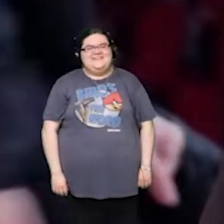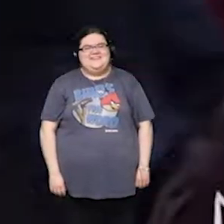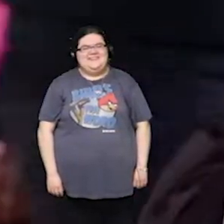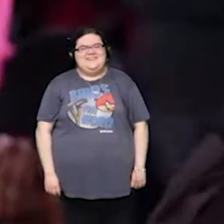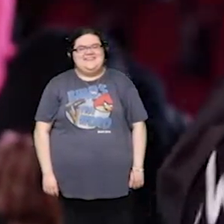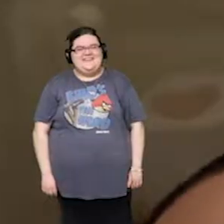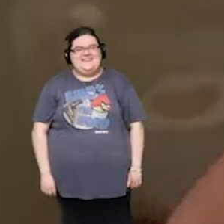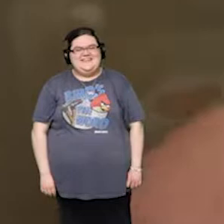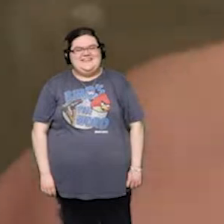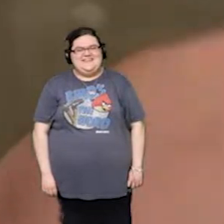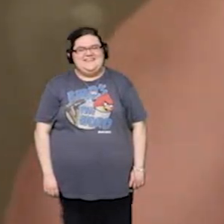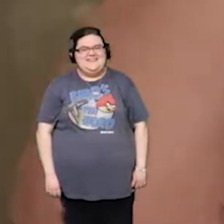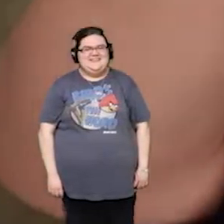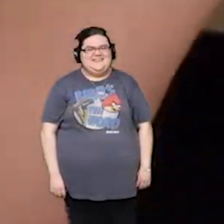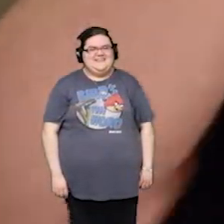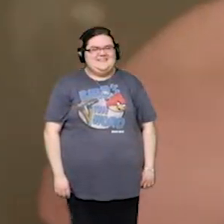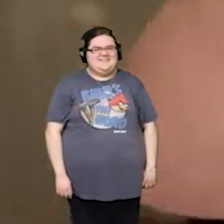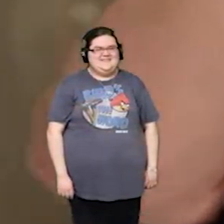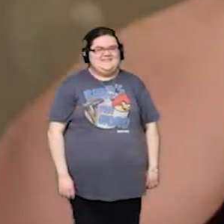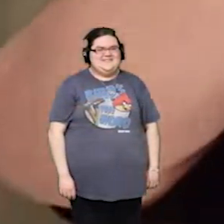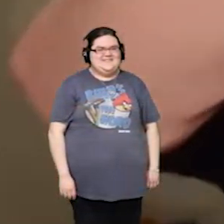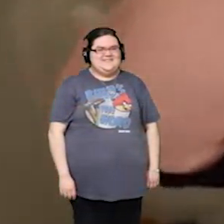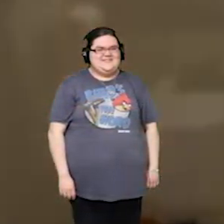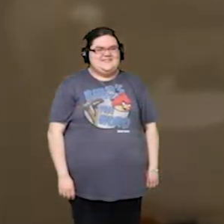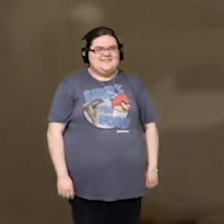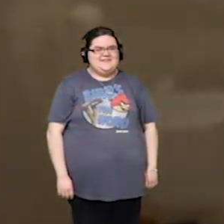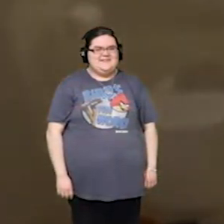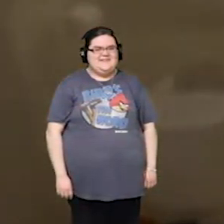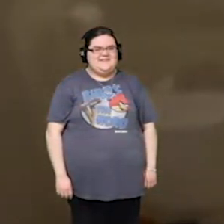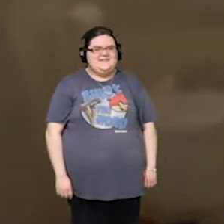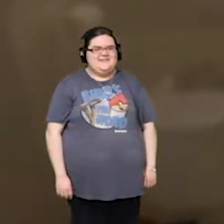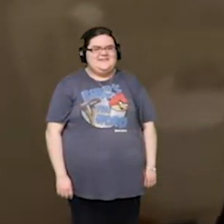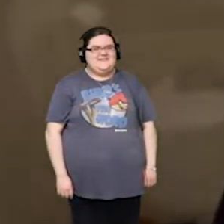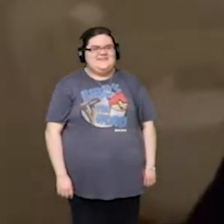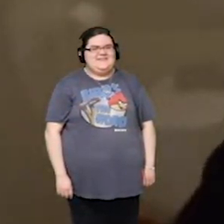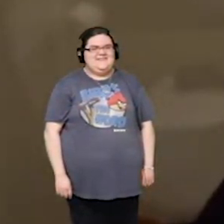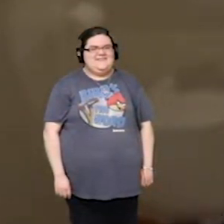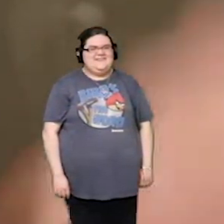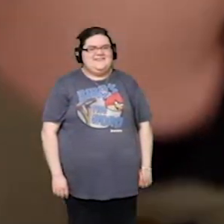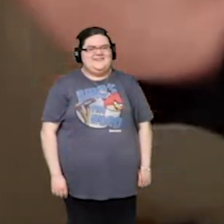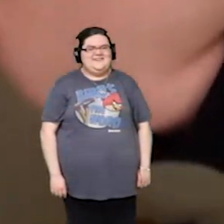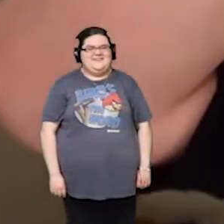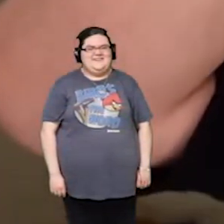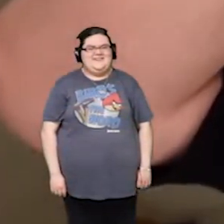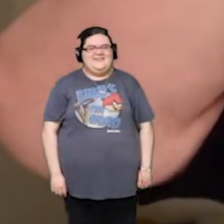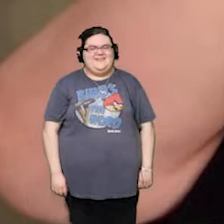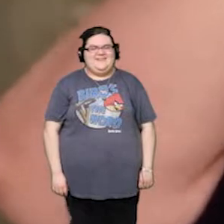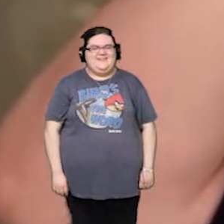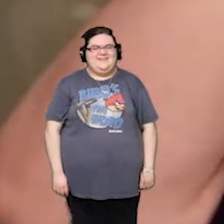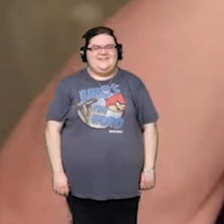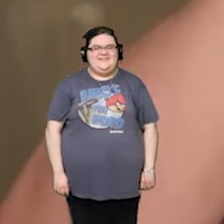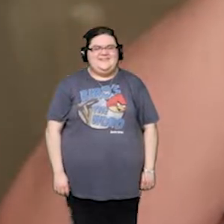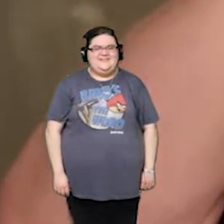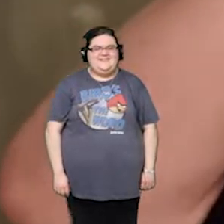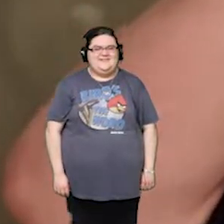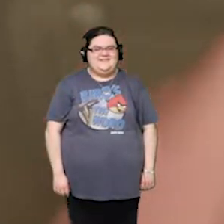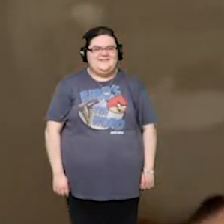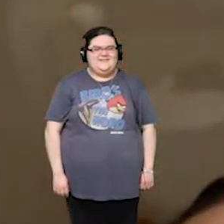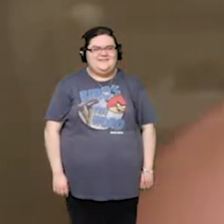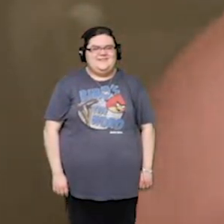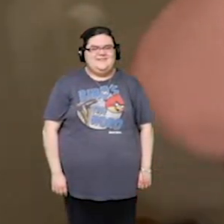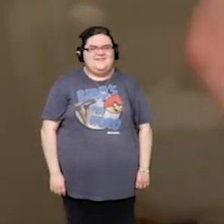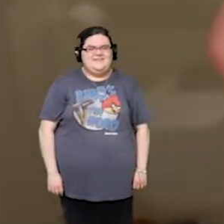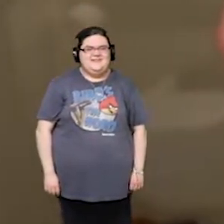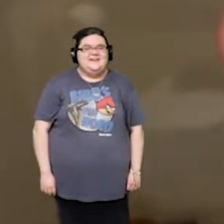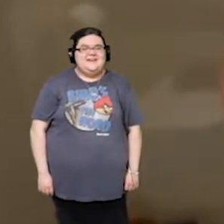Okay, we can fix this. As the product begins to activate, it creates a desirable texture and a super strong hold. For the next couple of weeks, I'll be hiding the